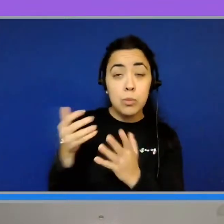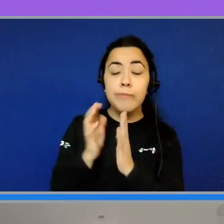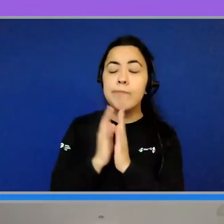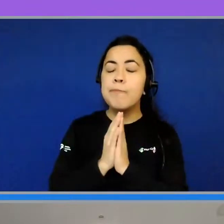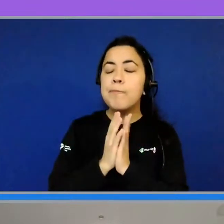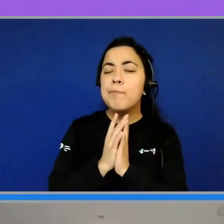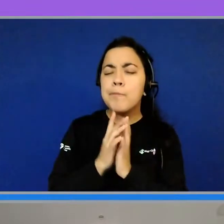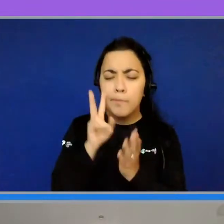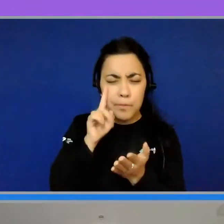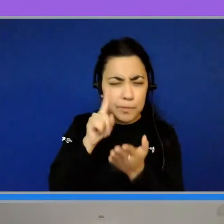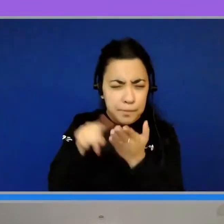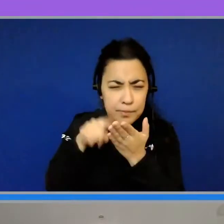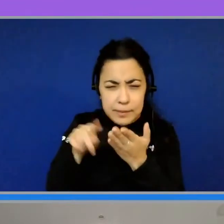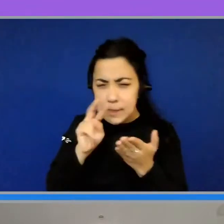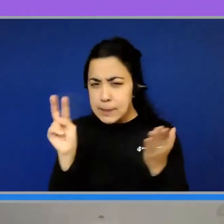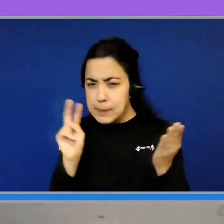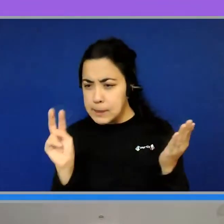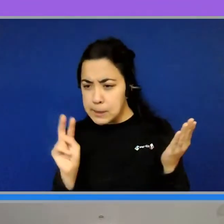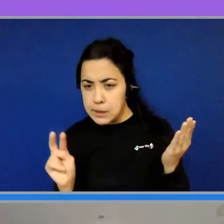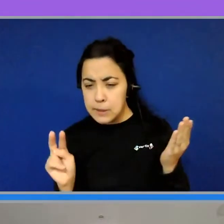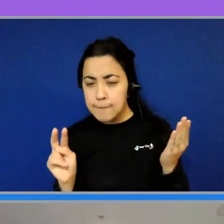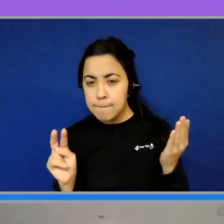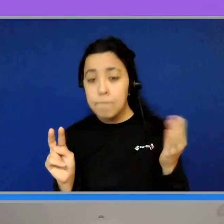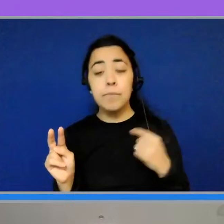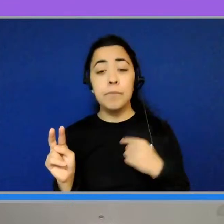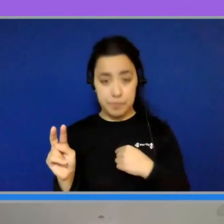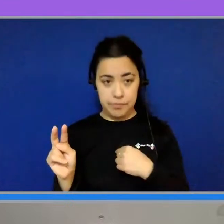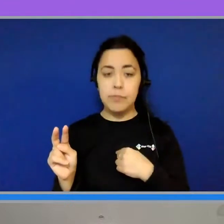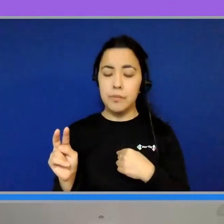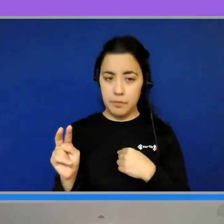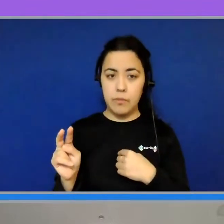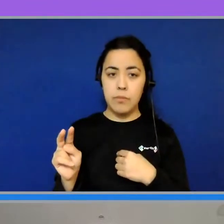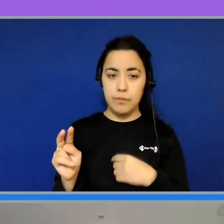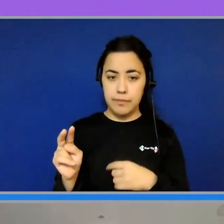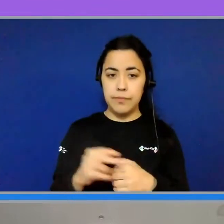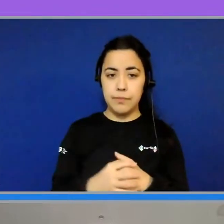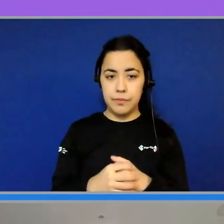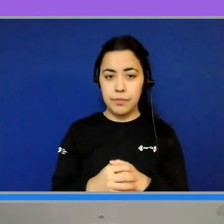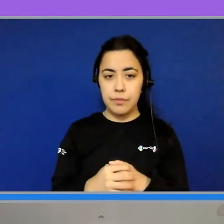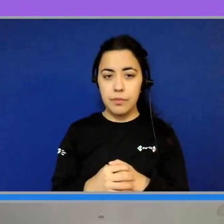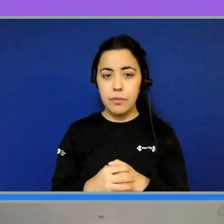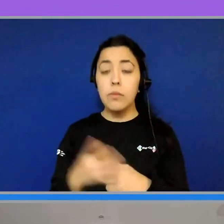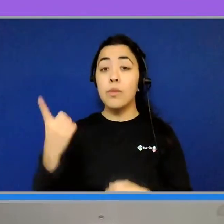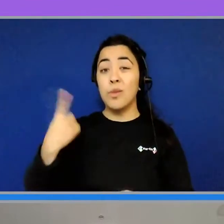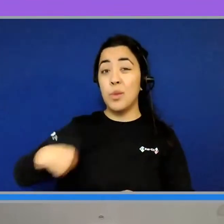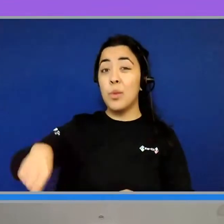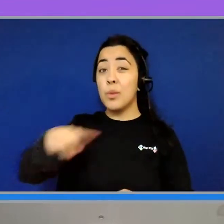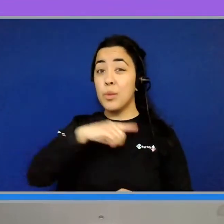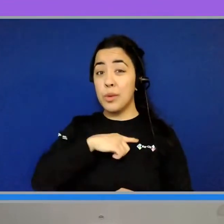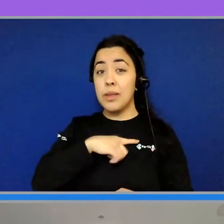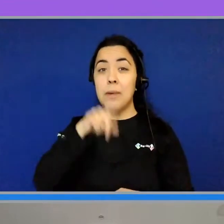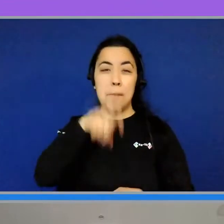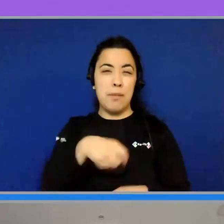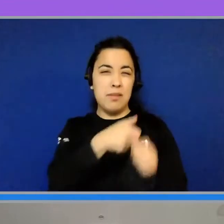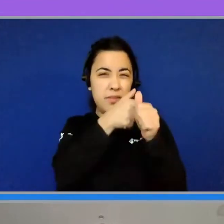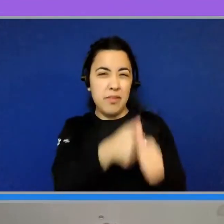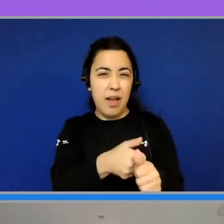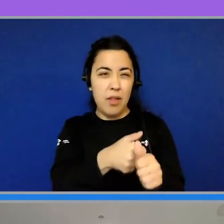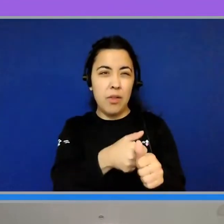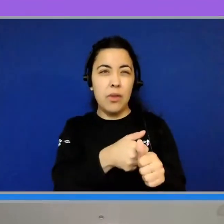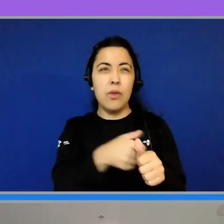let's see, for those of us who have been obligated to comply with WCAG or